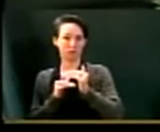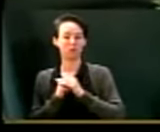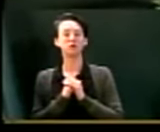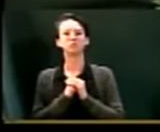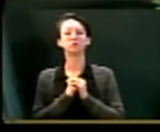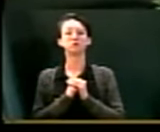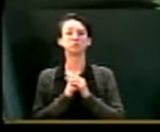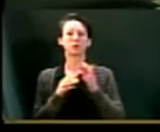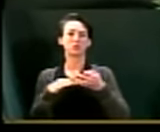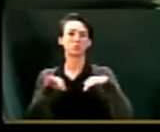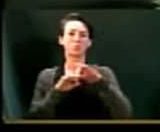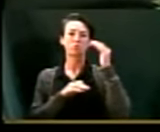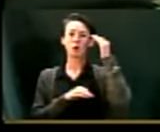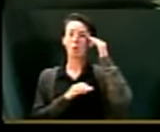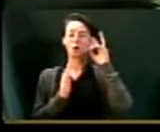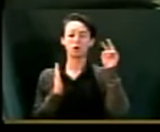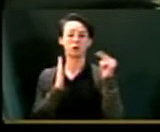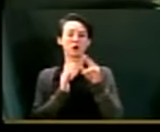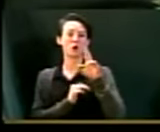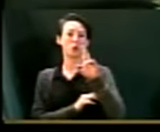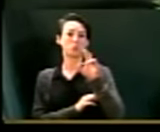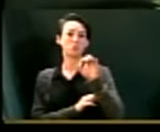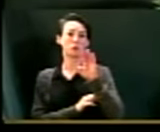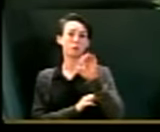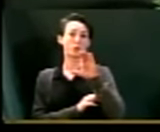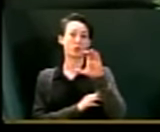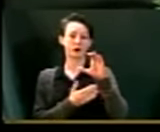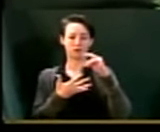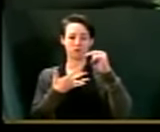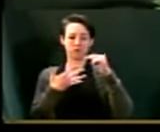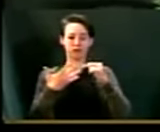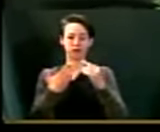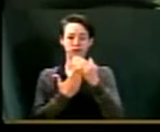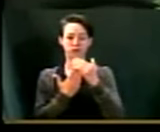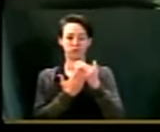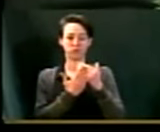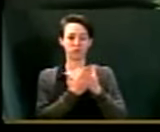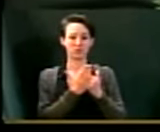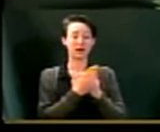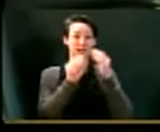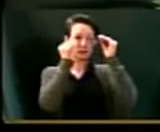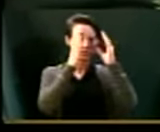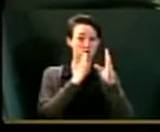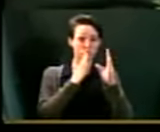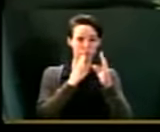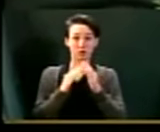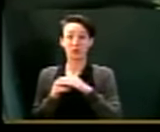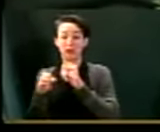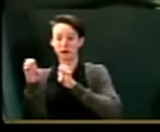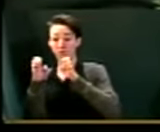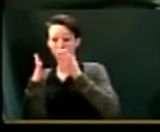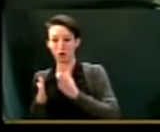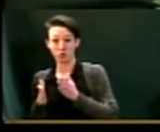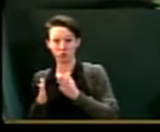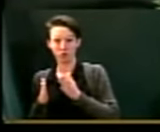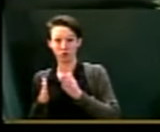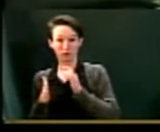at the rubric the teacher was given and you look at the rubric the evaluators were given, they're not the same.